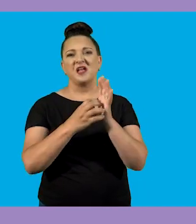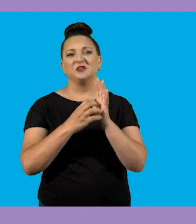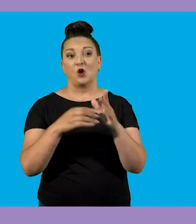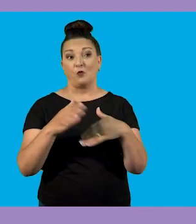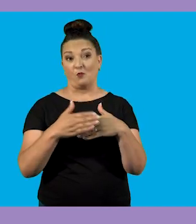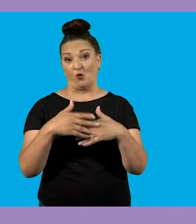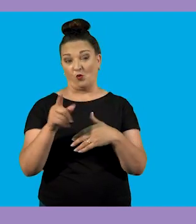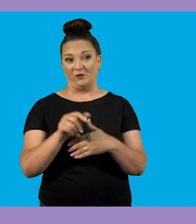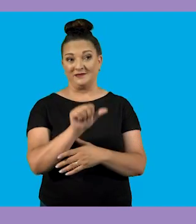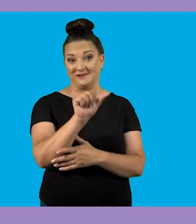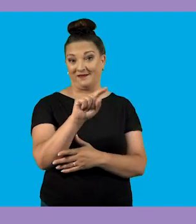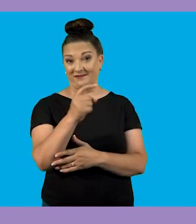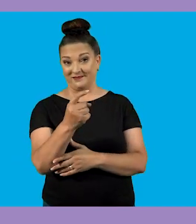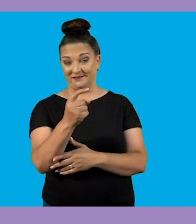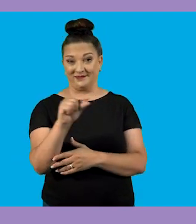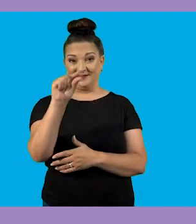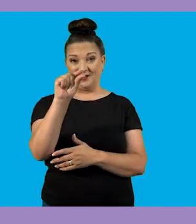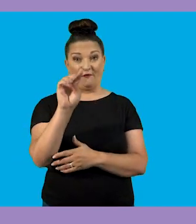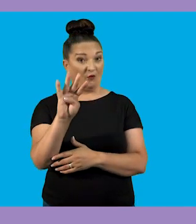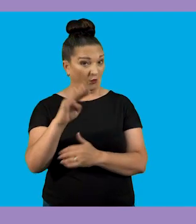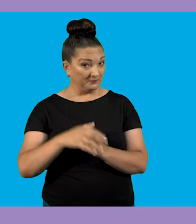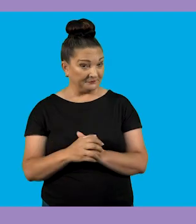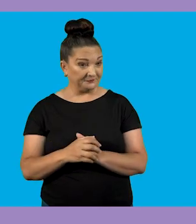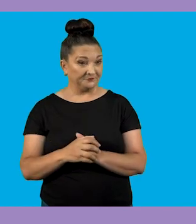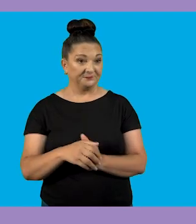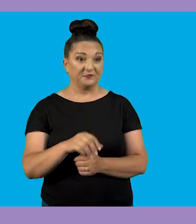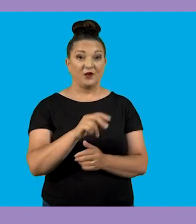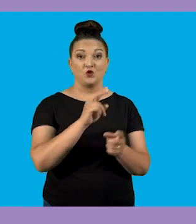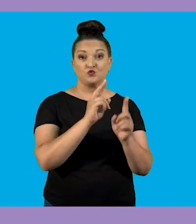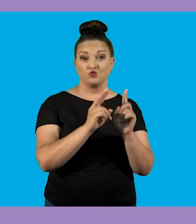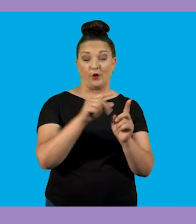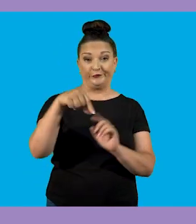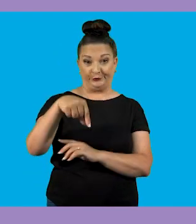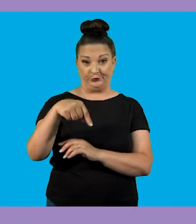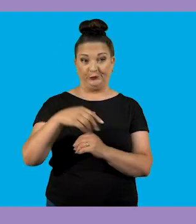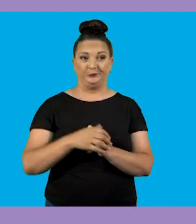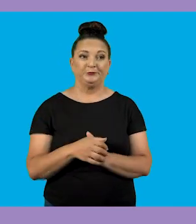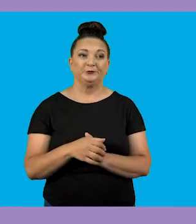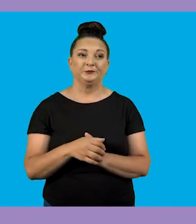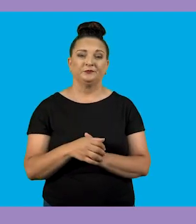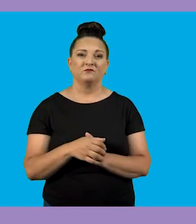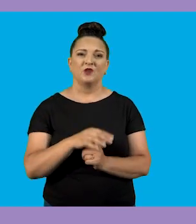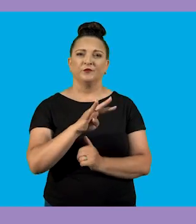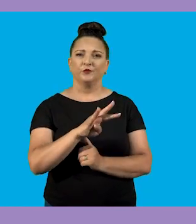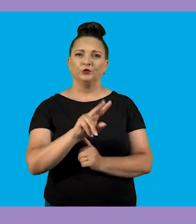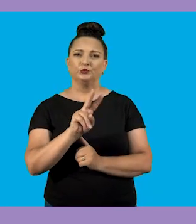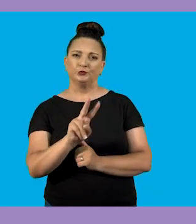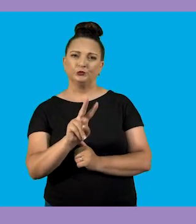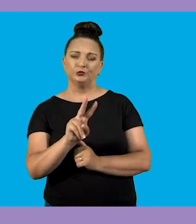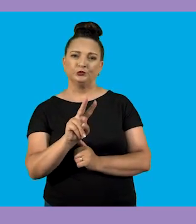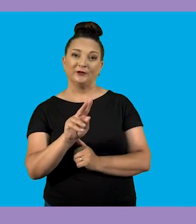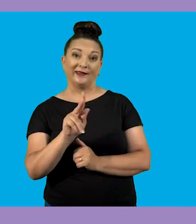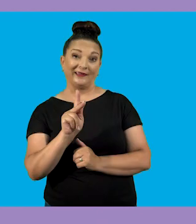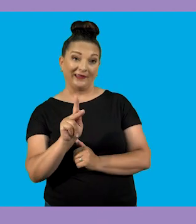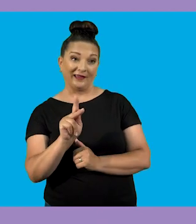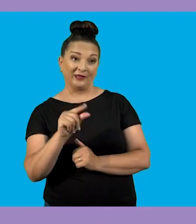examples of a monomial. We have 6x exponent 4. We have 12q.